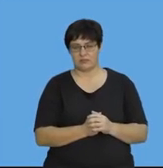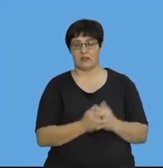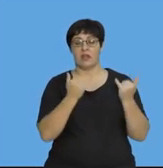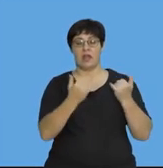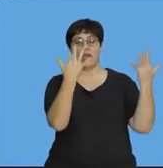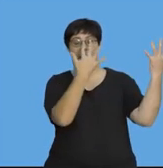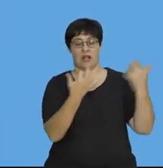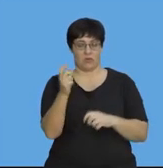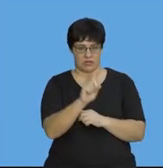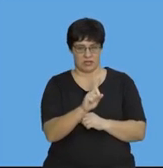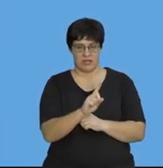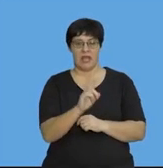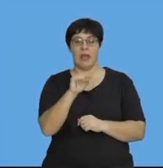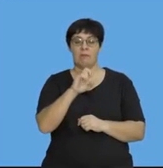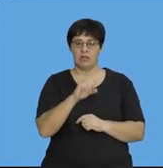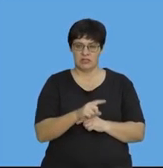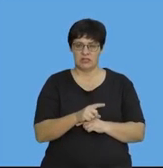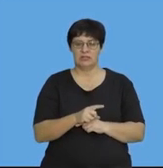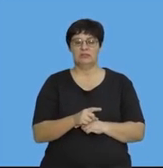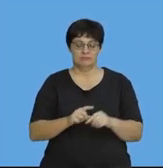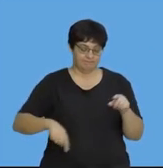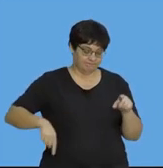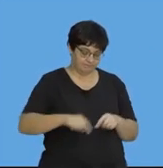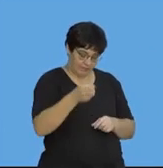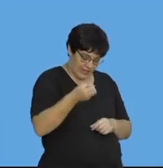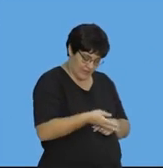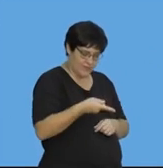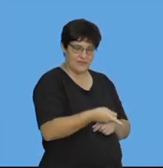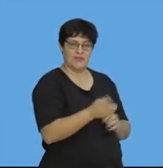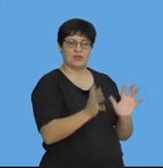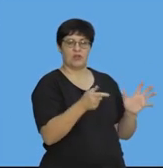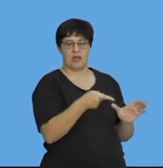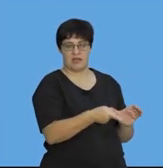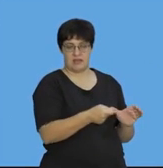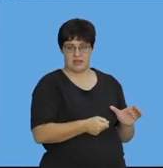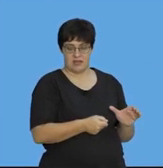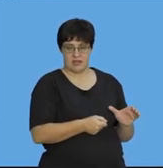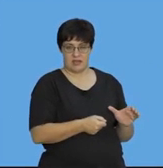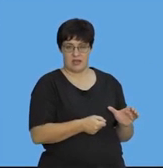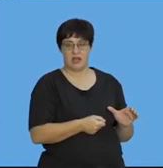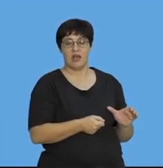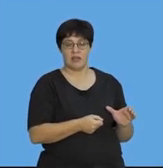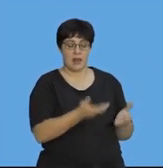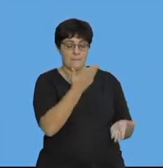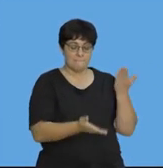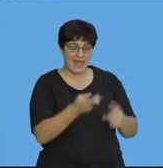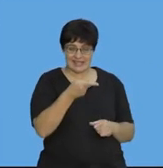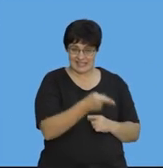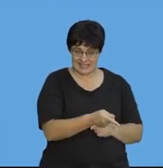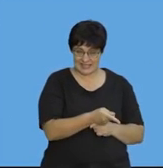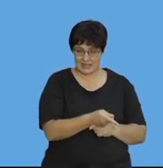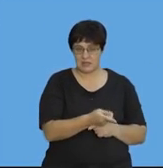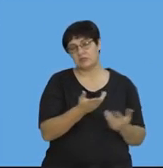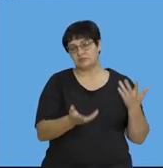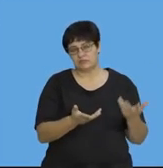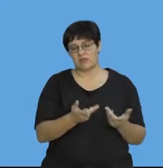going to calculate is the impulse provided to the soccer ball, and then we're going to calculate the mass of the soccer ball if the